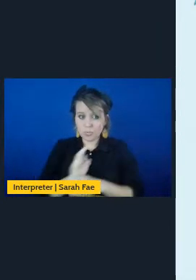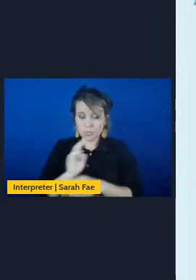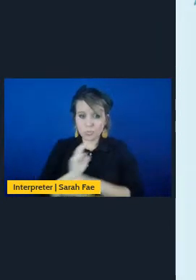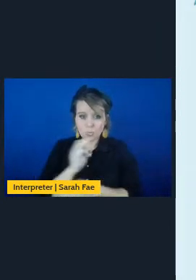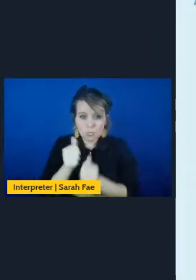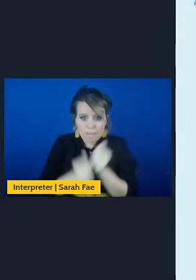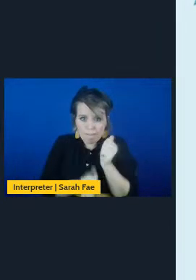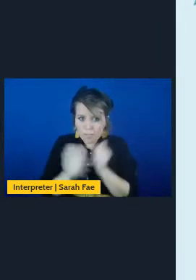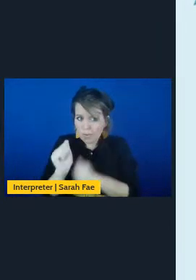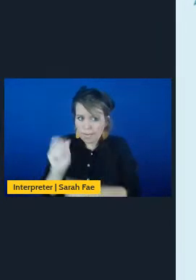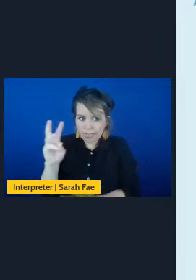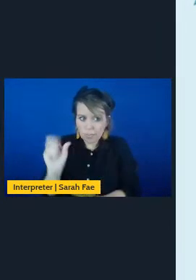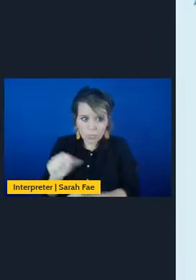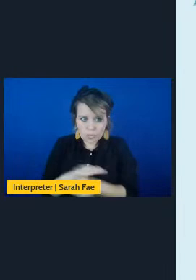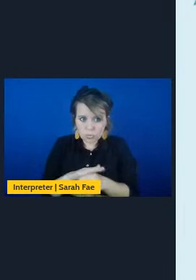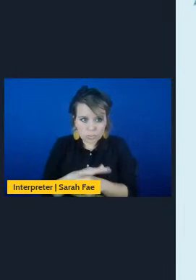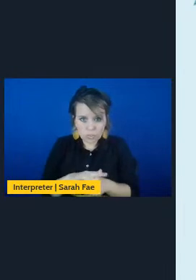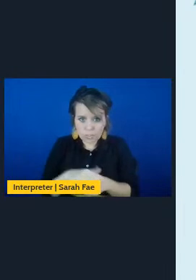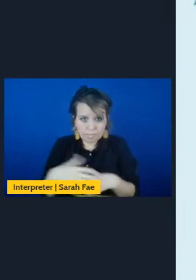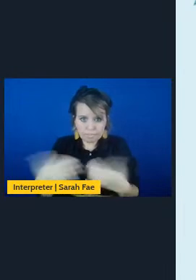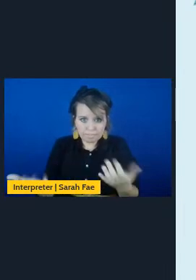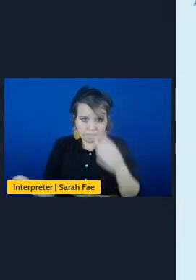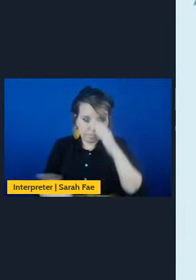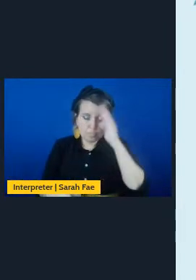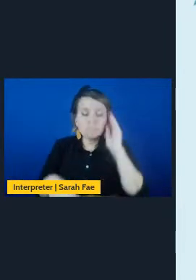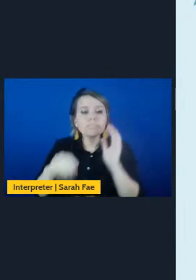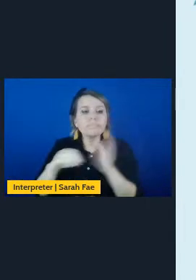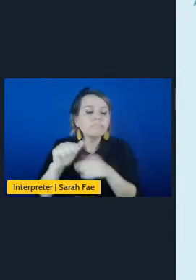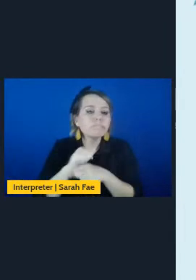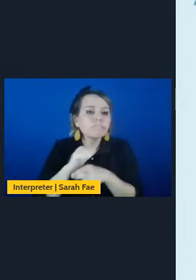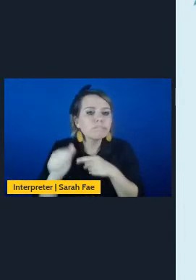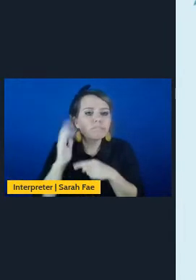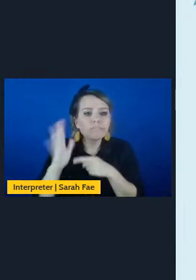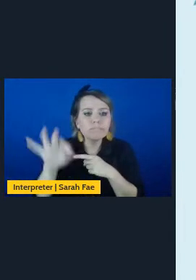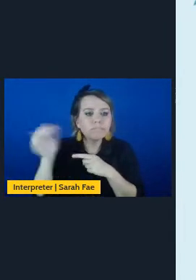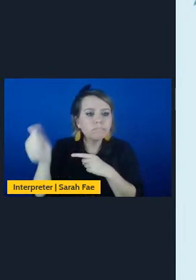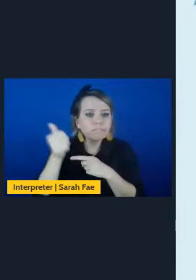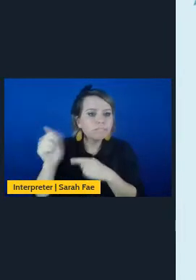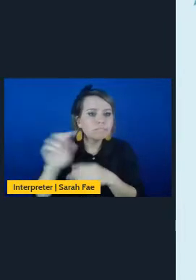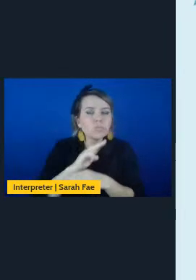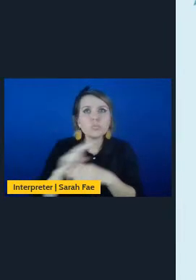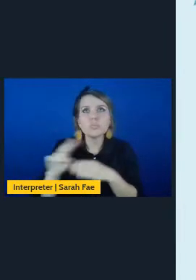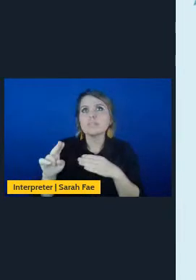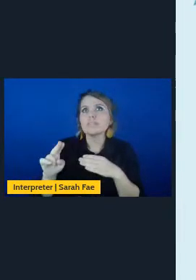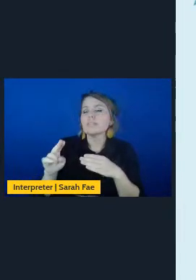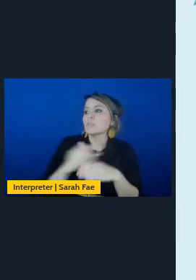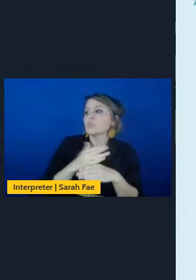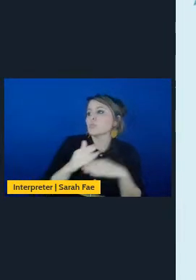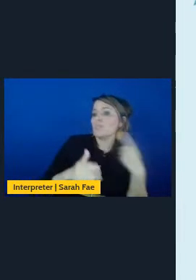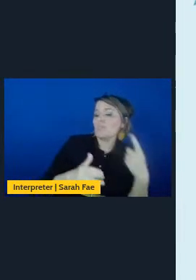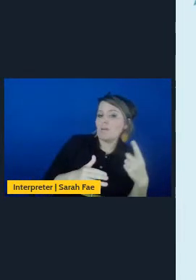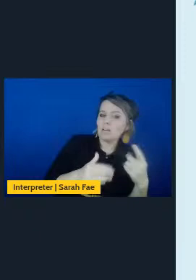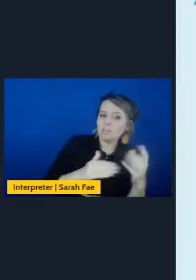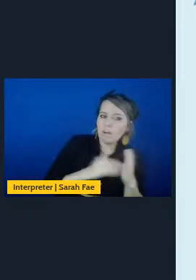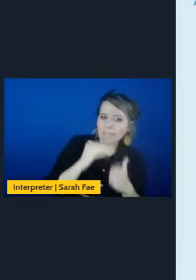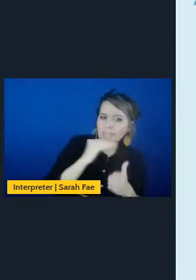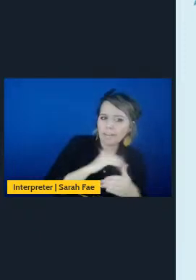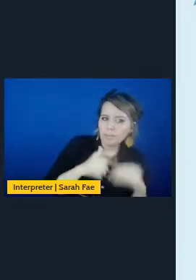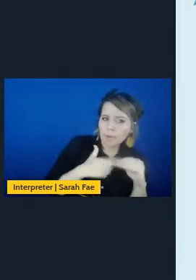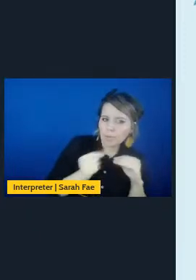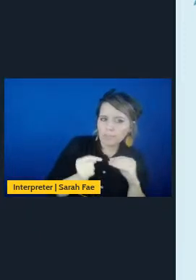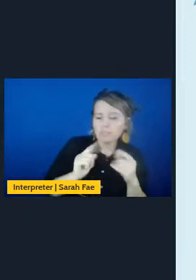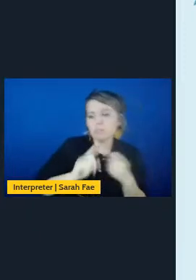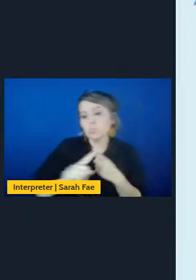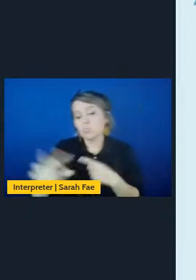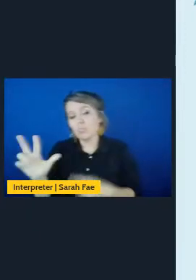every AWS region. In practice, they're going to find themselves using anywhere between 1, and often lying about it, to 3,